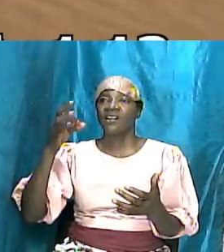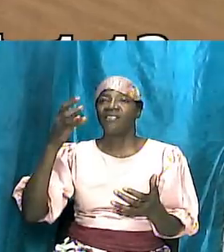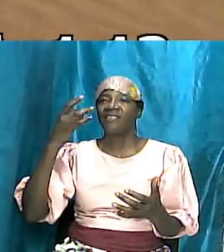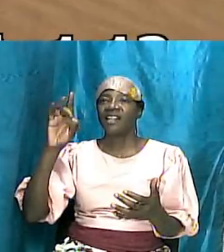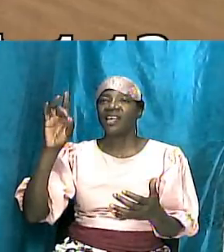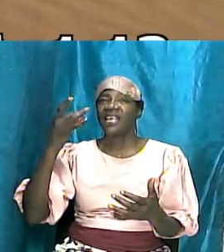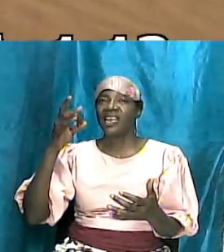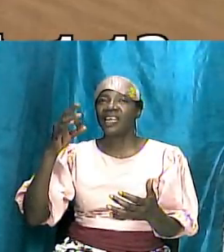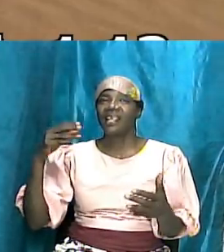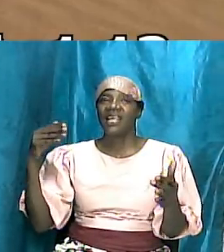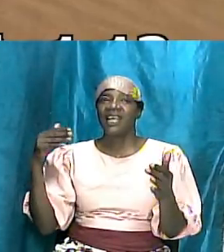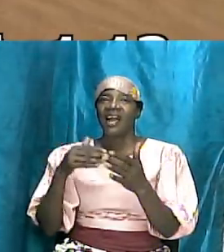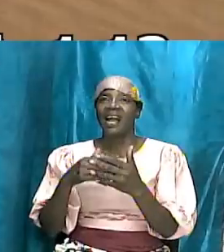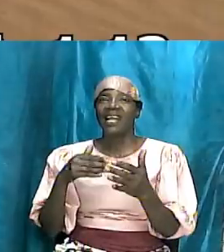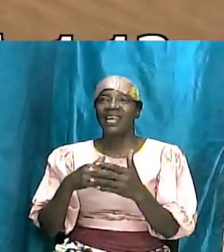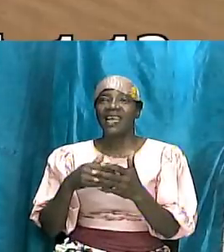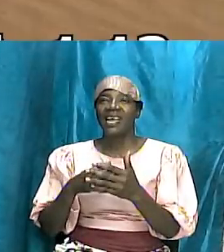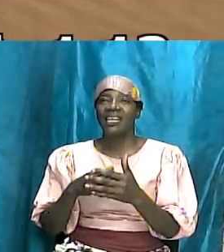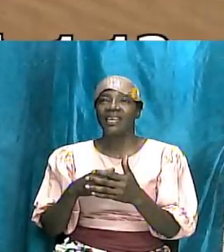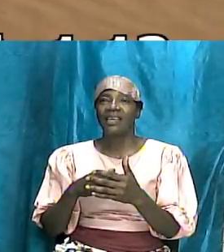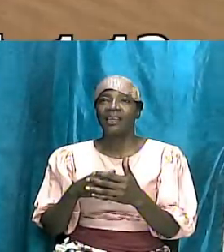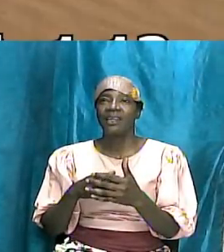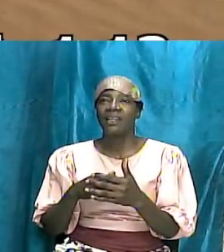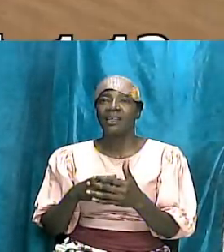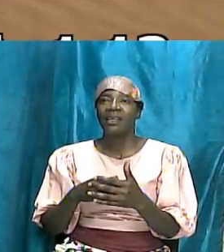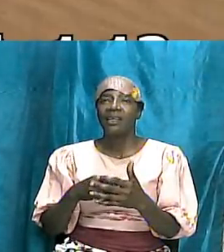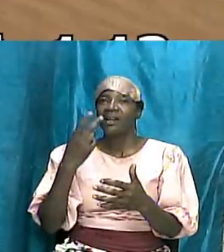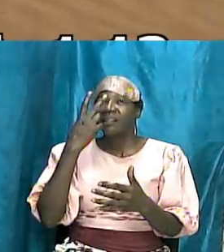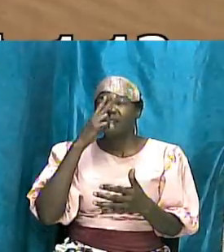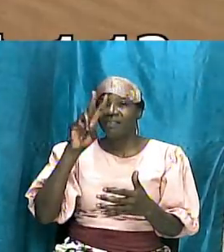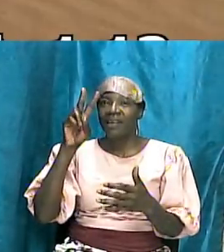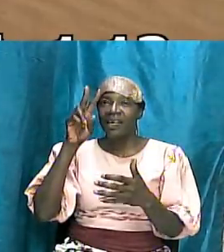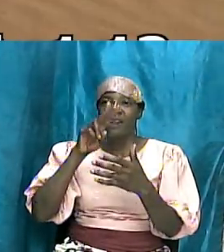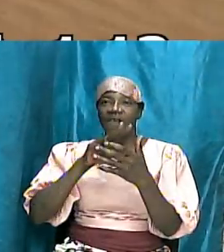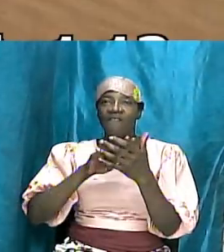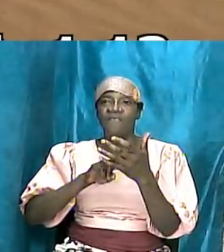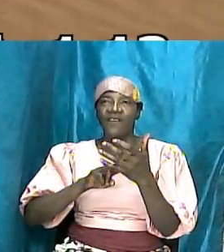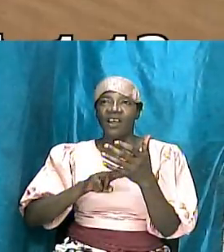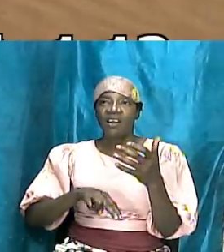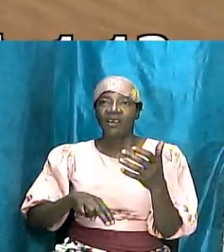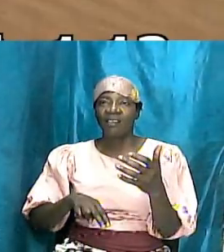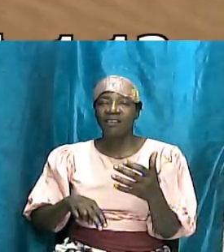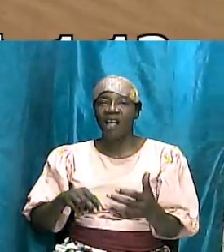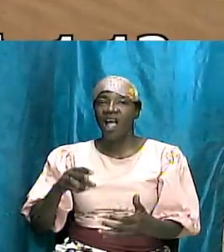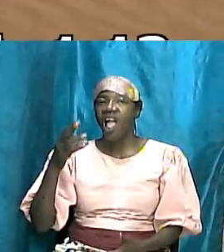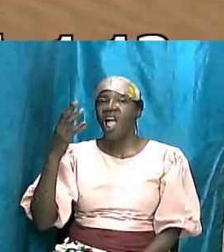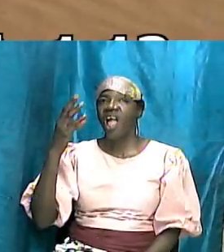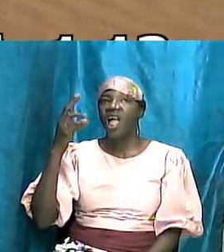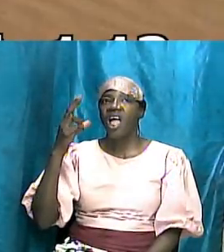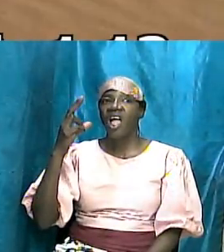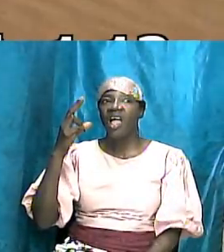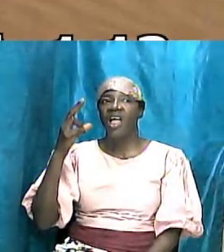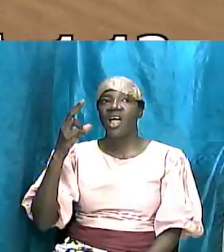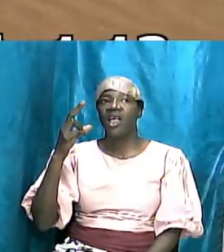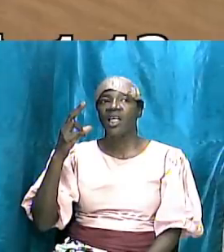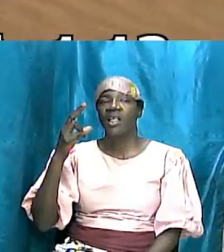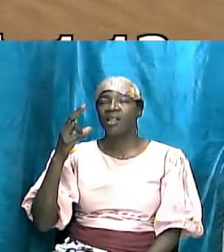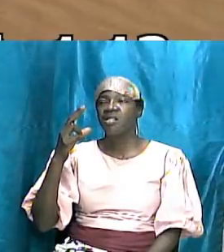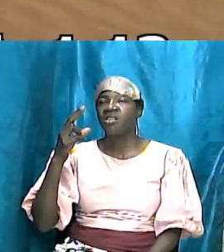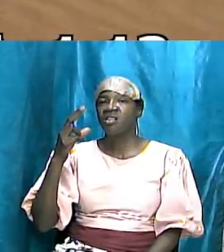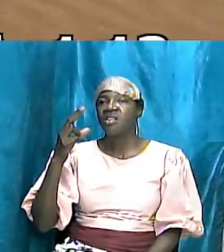just again looked at it in verse 13. Let us look at what it says each time. Let us look at what it says each